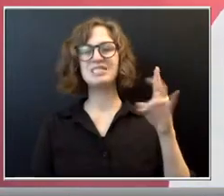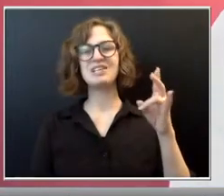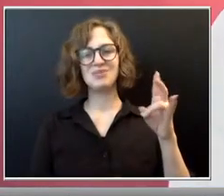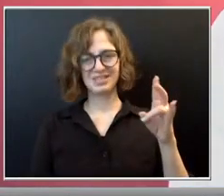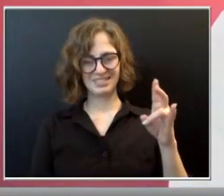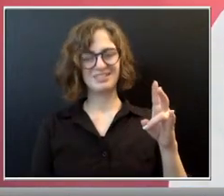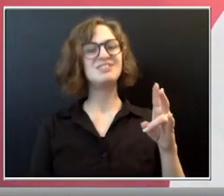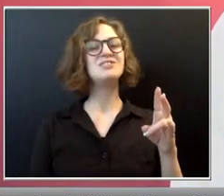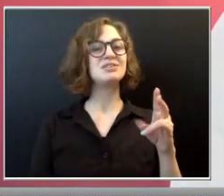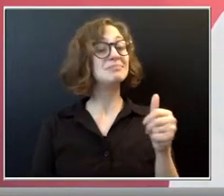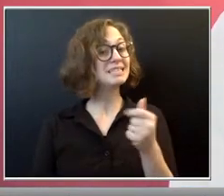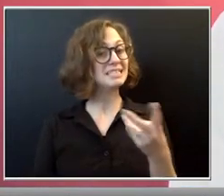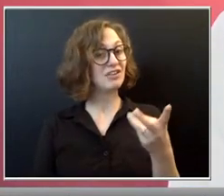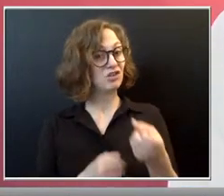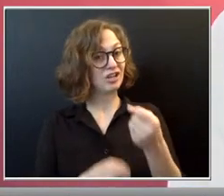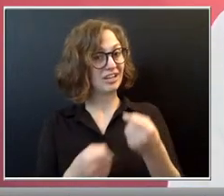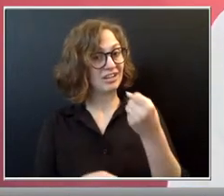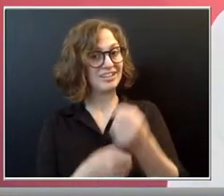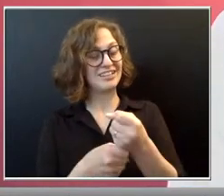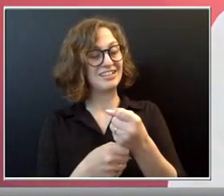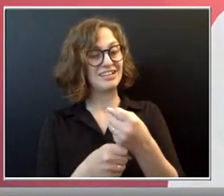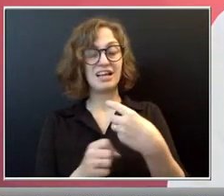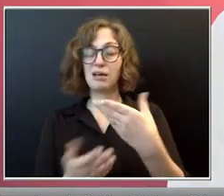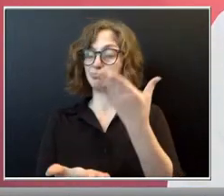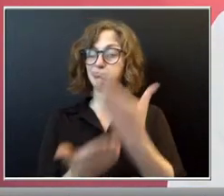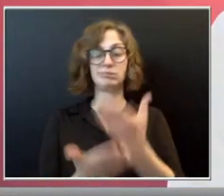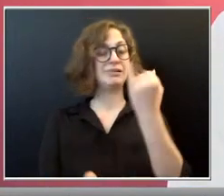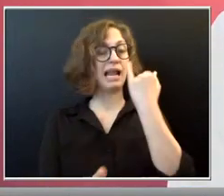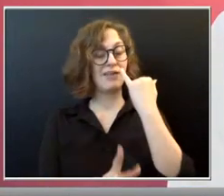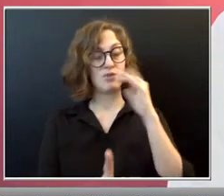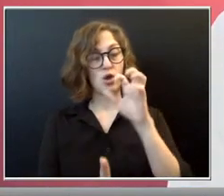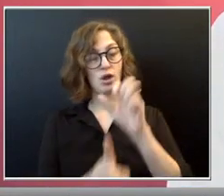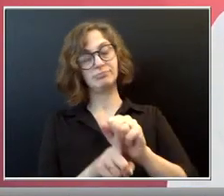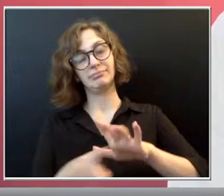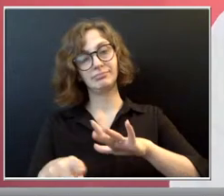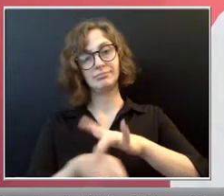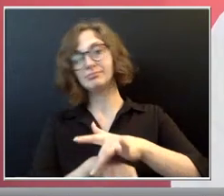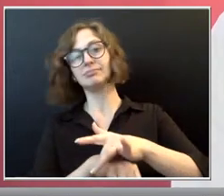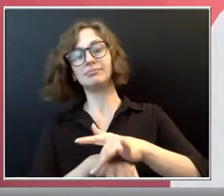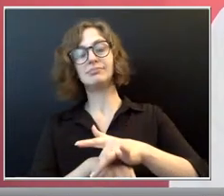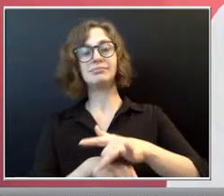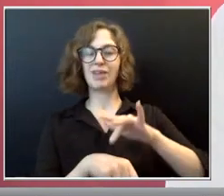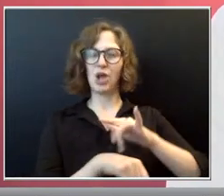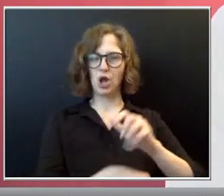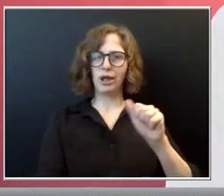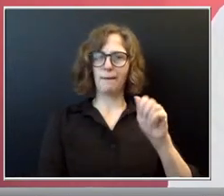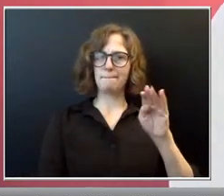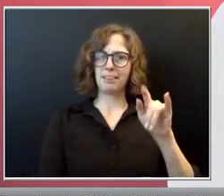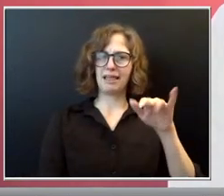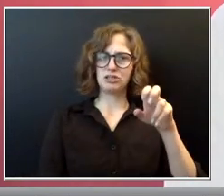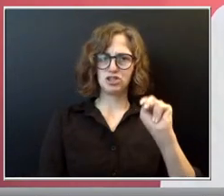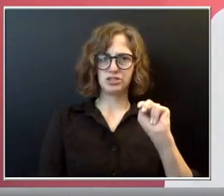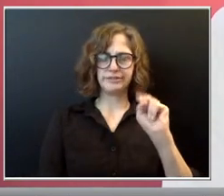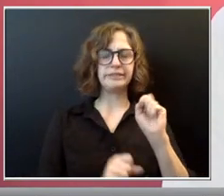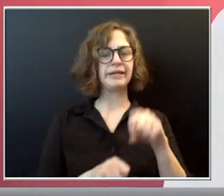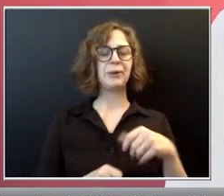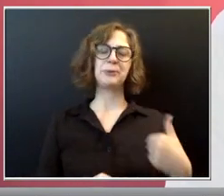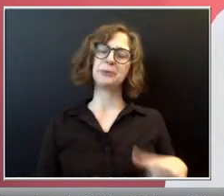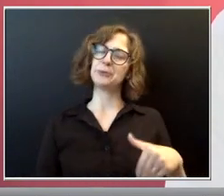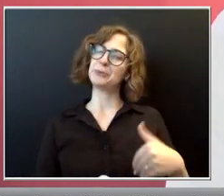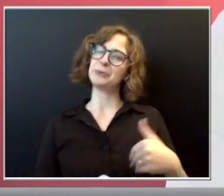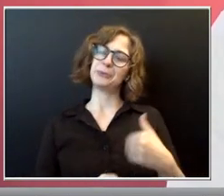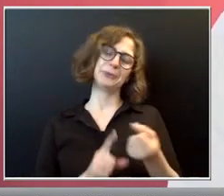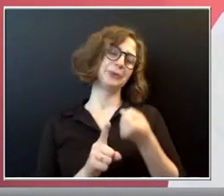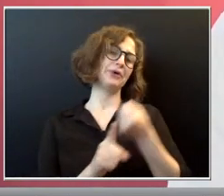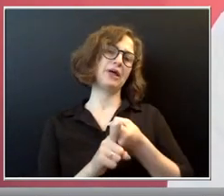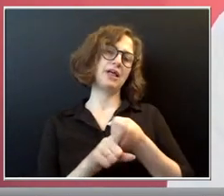years, and kind of shows if you catch people early in the disease process, and early ablation really changes the long-term,